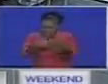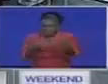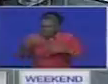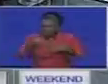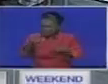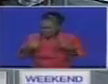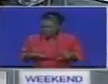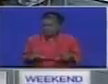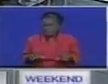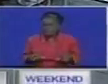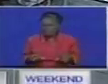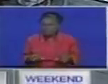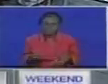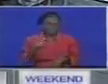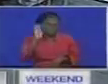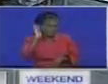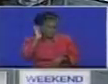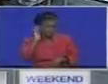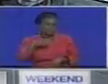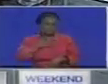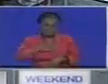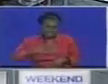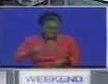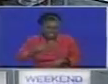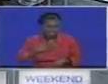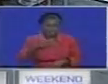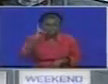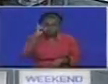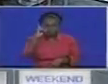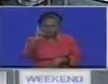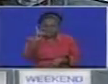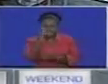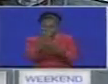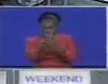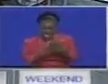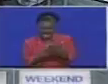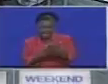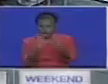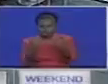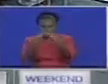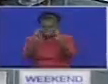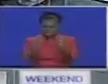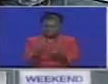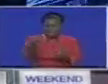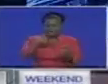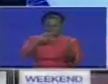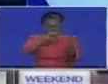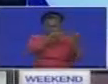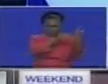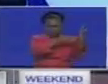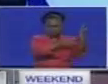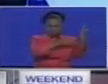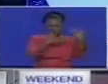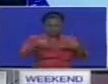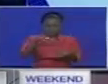And they were being allowed to campaign before the election? Just listen, Yvonne, you know what happened? Some one side of, or one team had listed those they